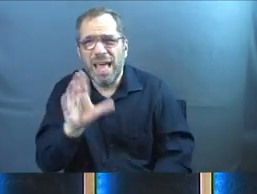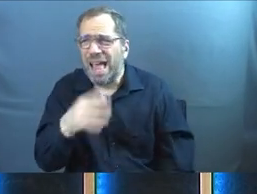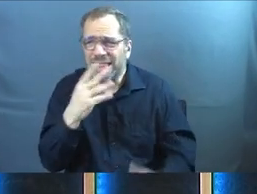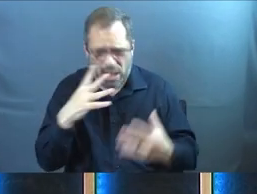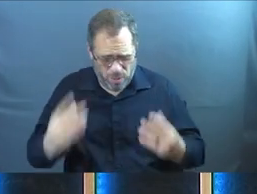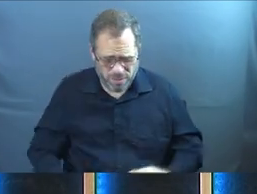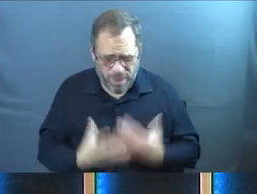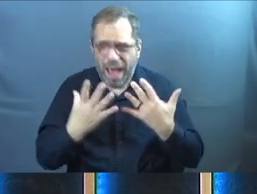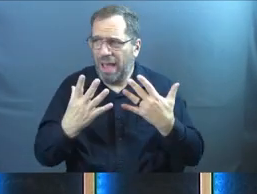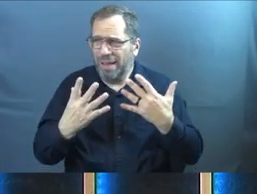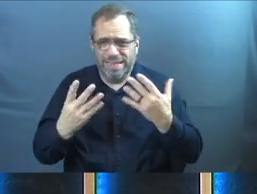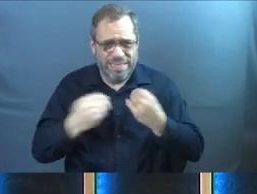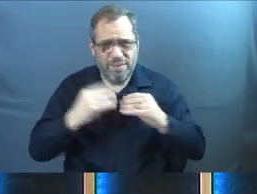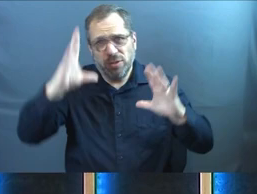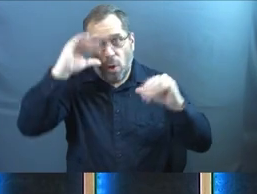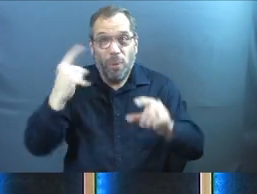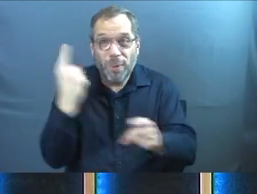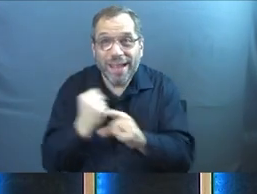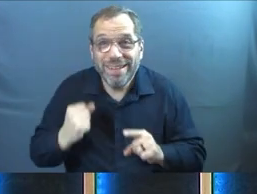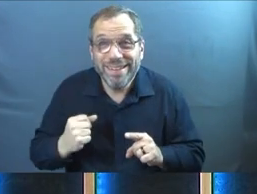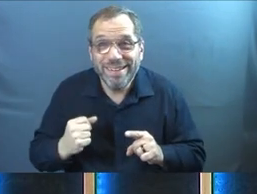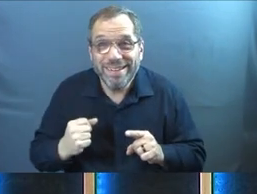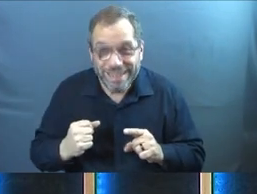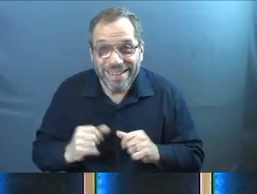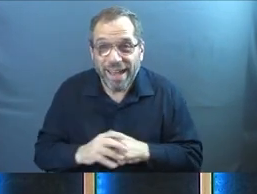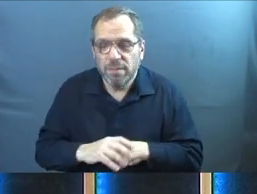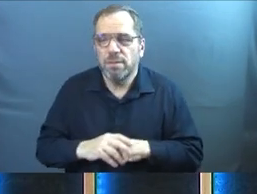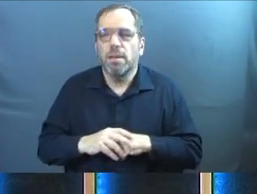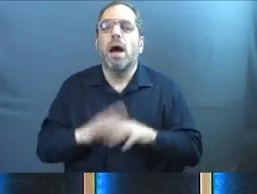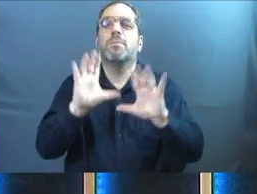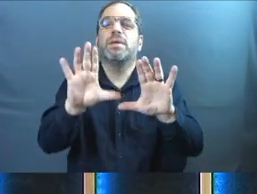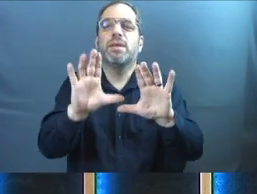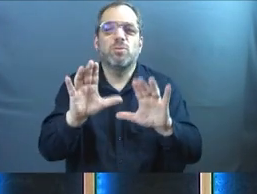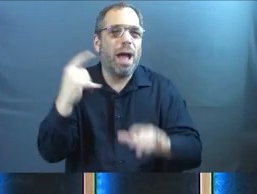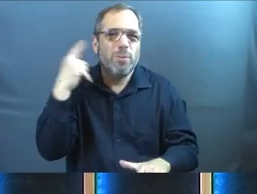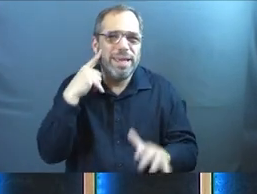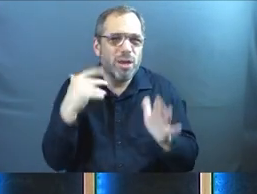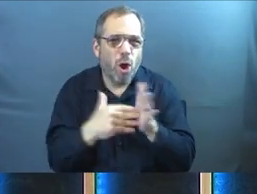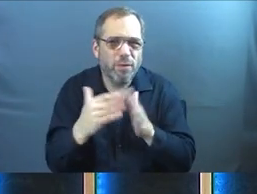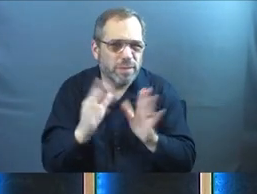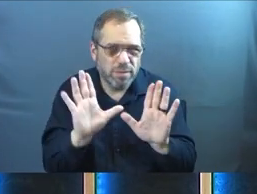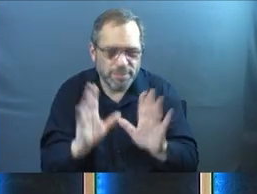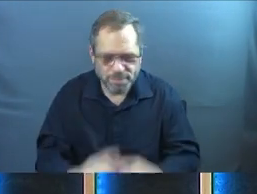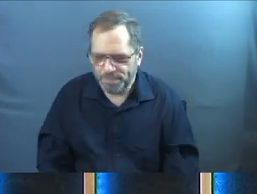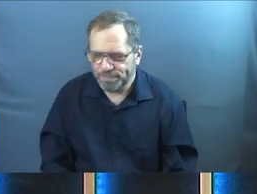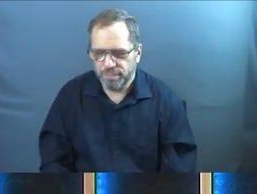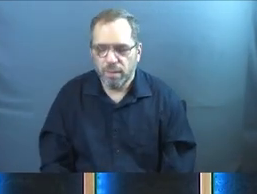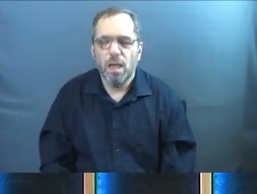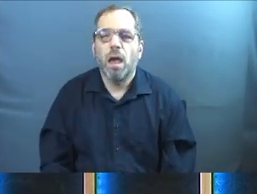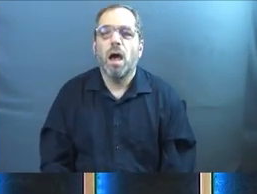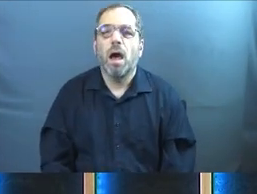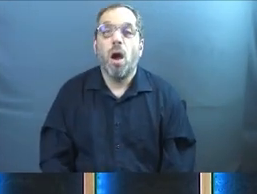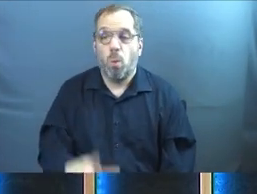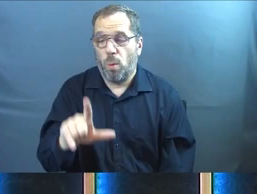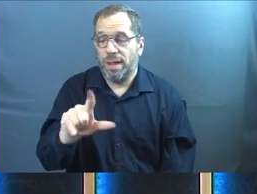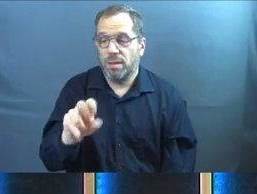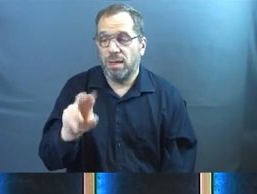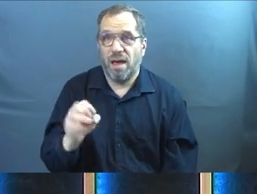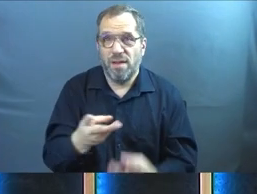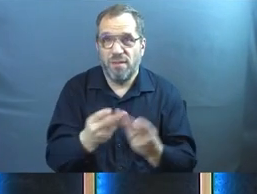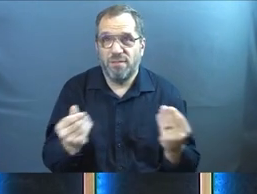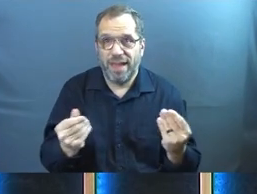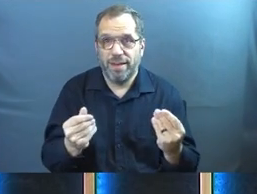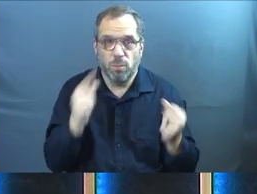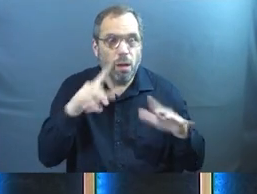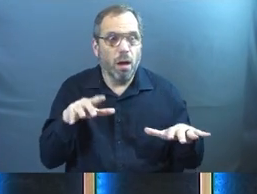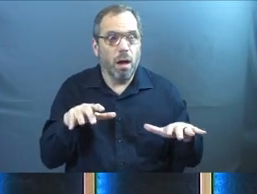that would inspire us. It would give us some hope, yes? Here's why we don't hear about them very often. Because when love faded, we're